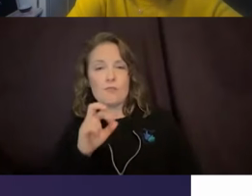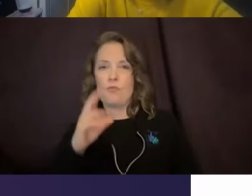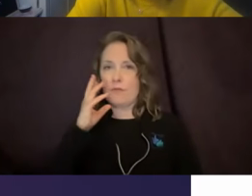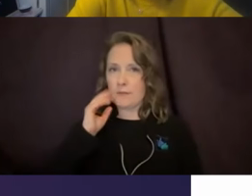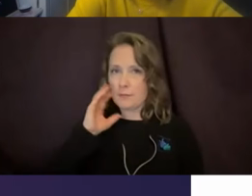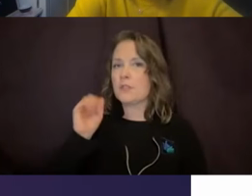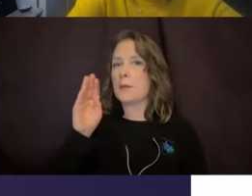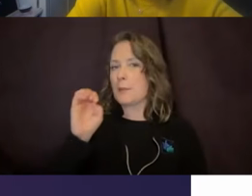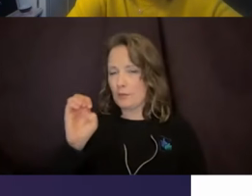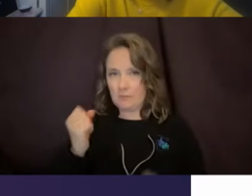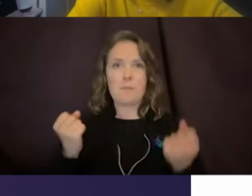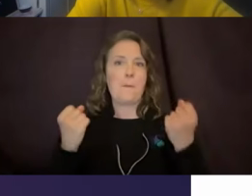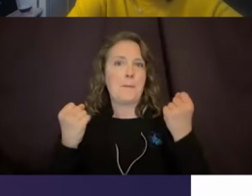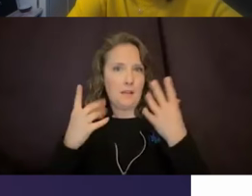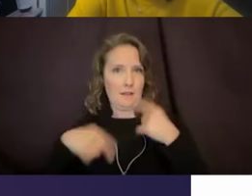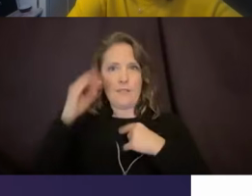Um,